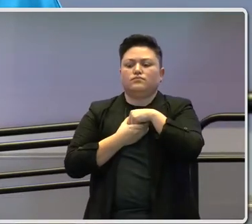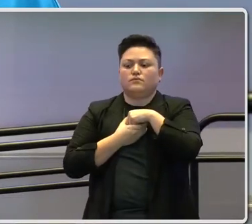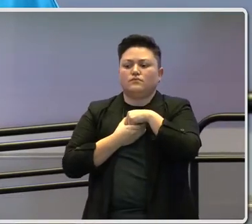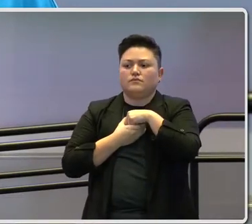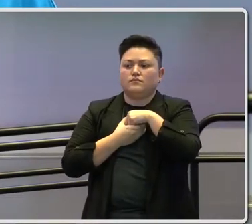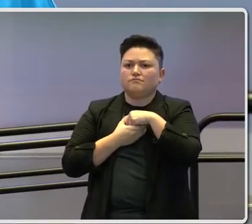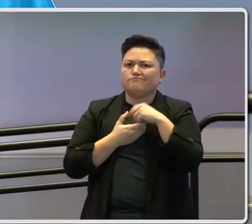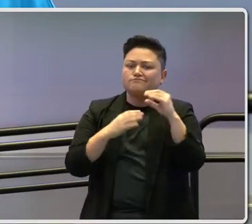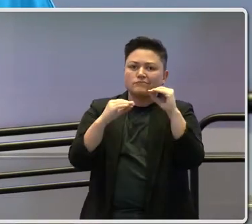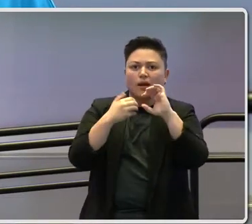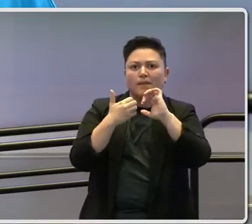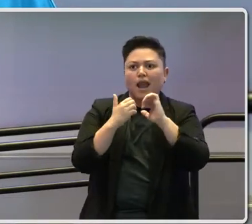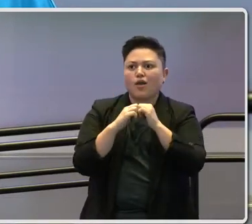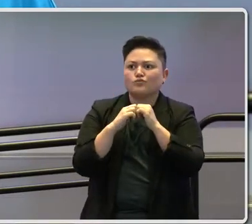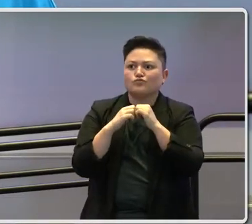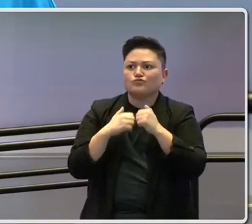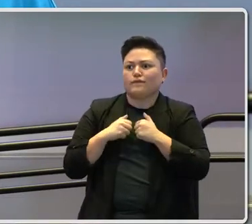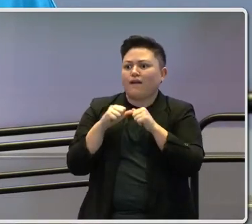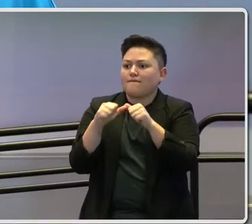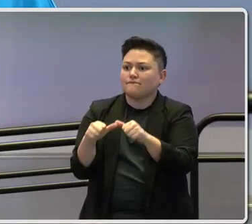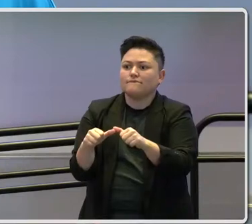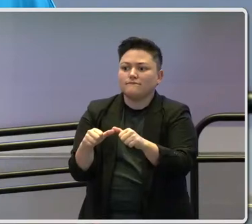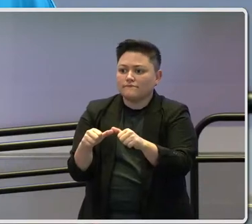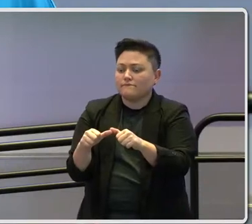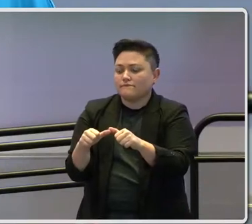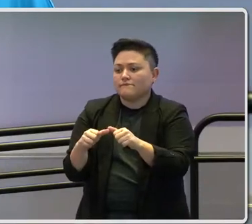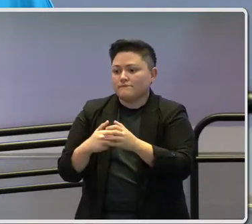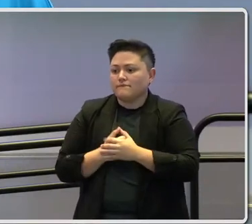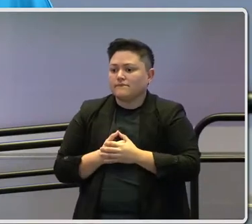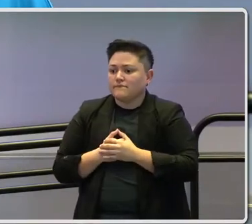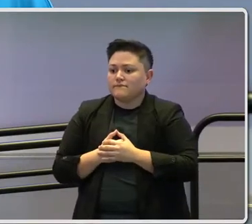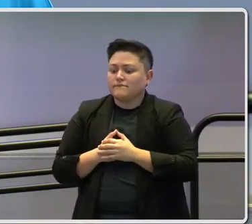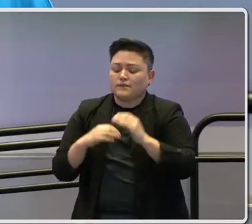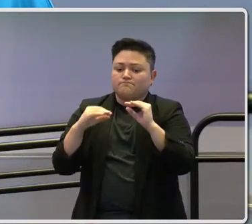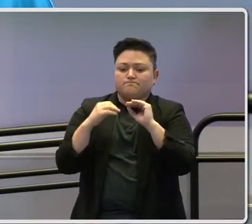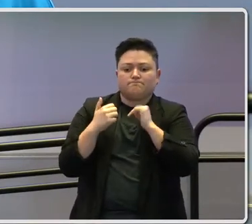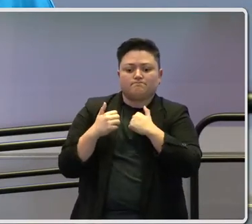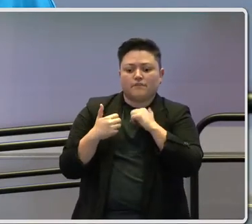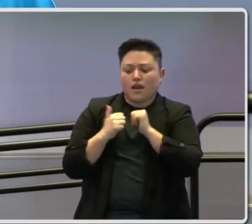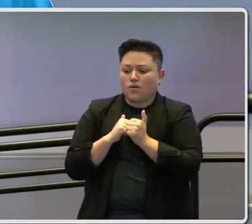taught me how to be a survivor, taught me how to